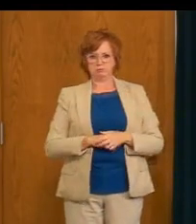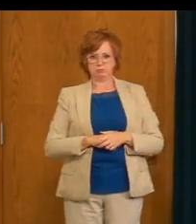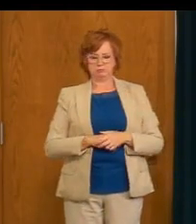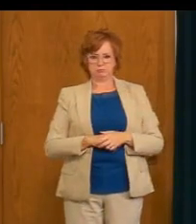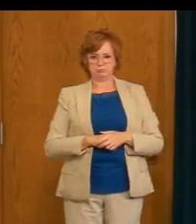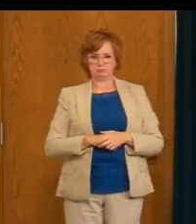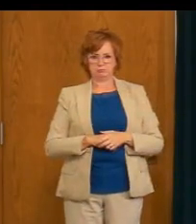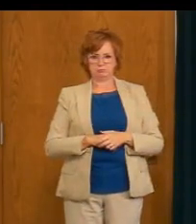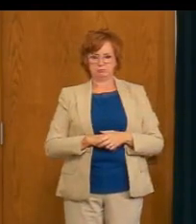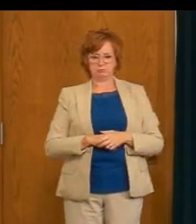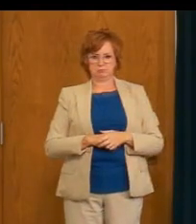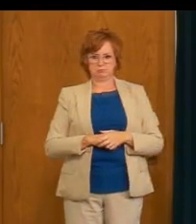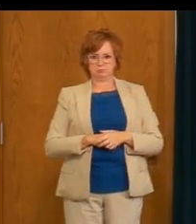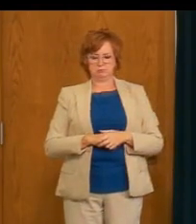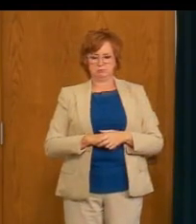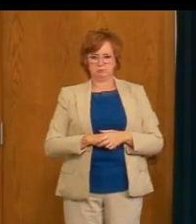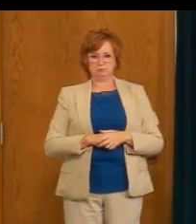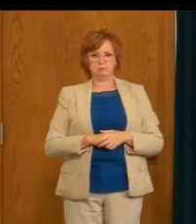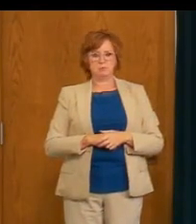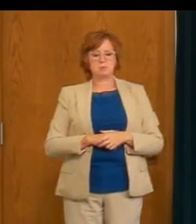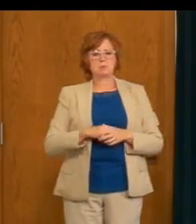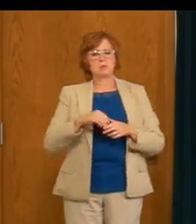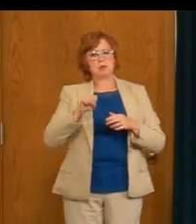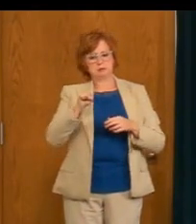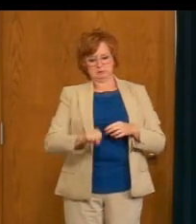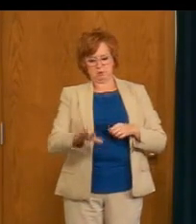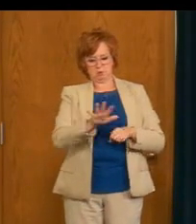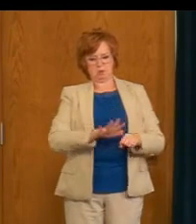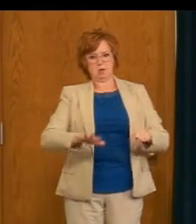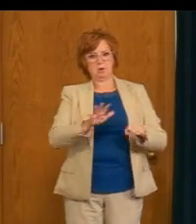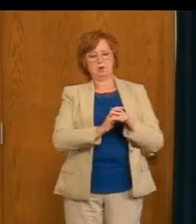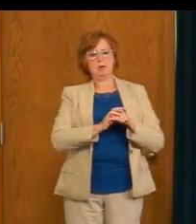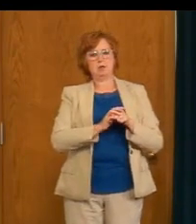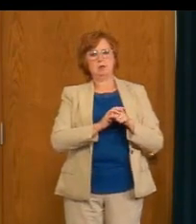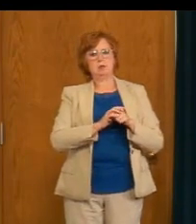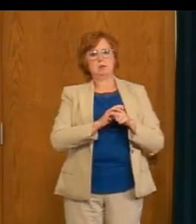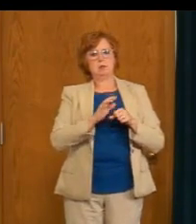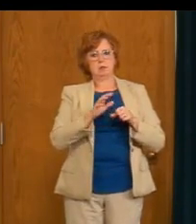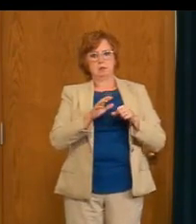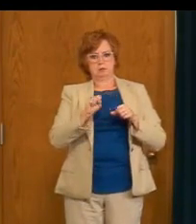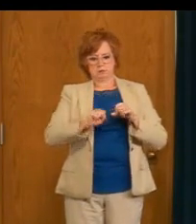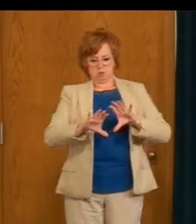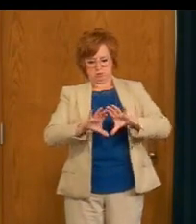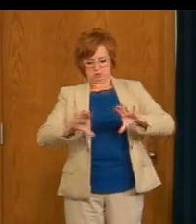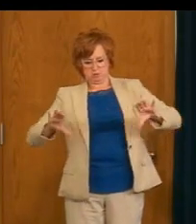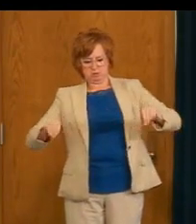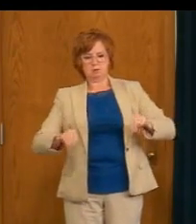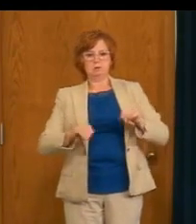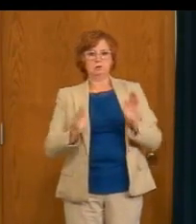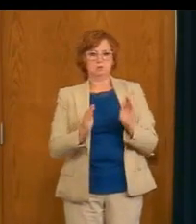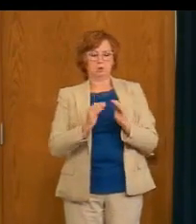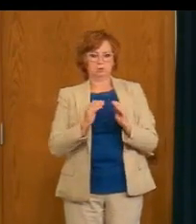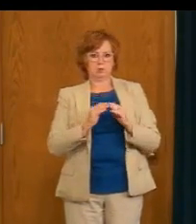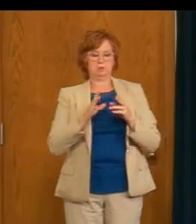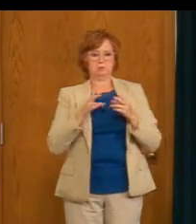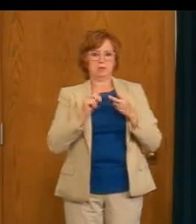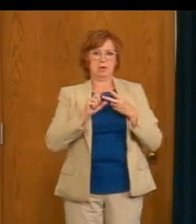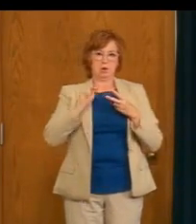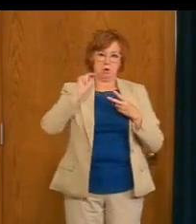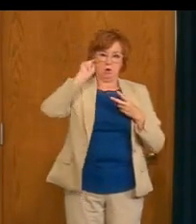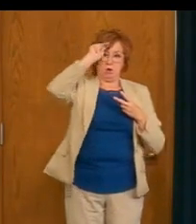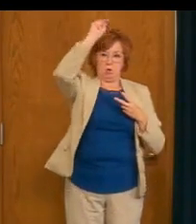groups, especially in the rural areas in the south, and lower uptake across all age groups in the far north and north. But